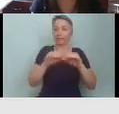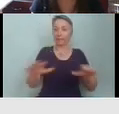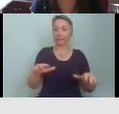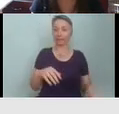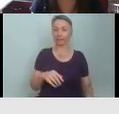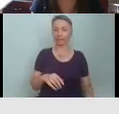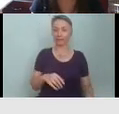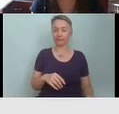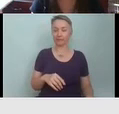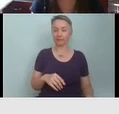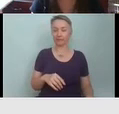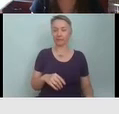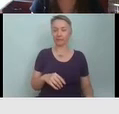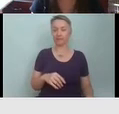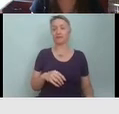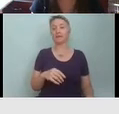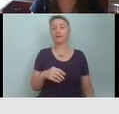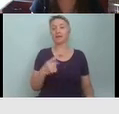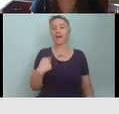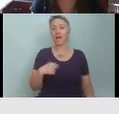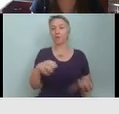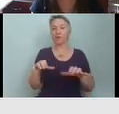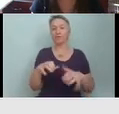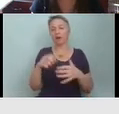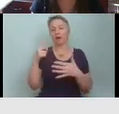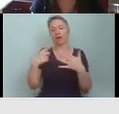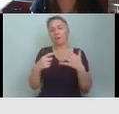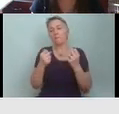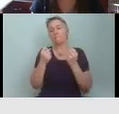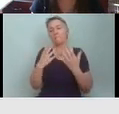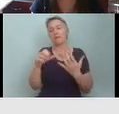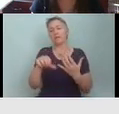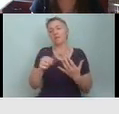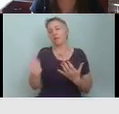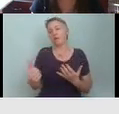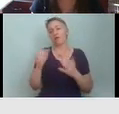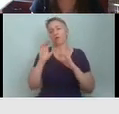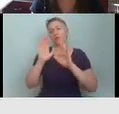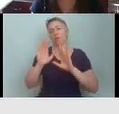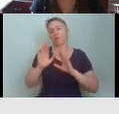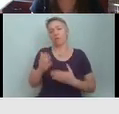and we've done so many other fantastic things to help